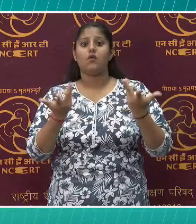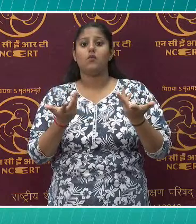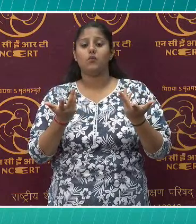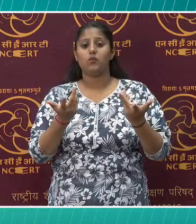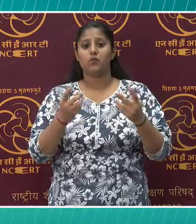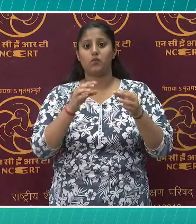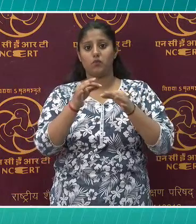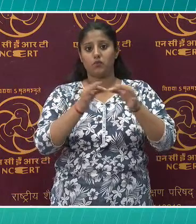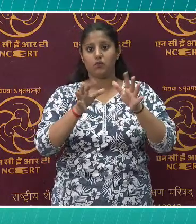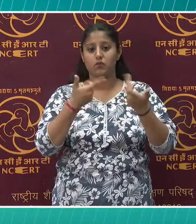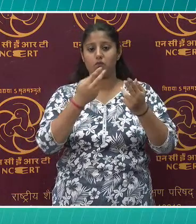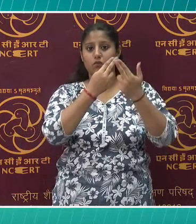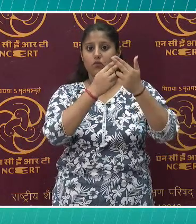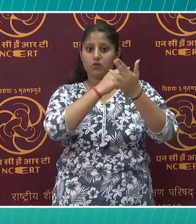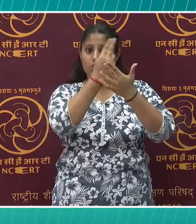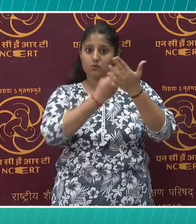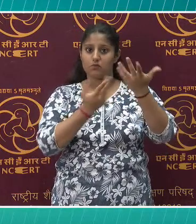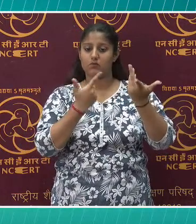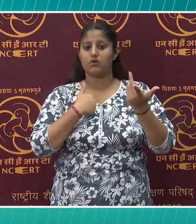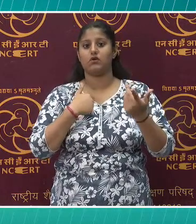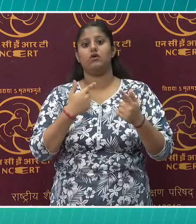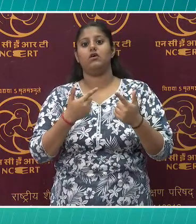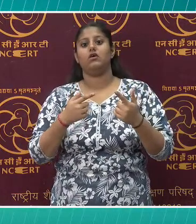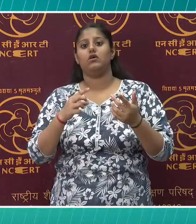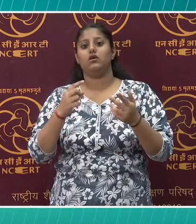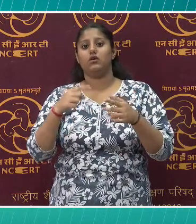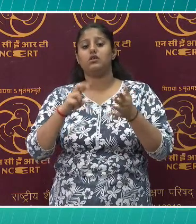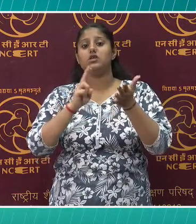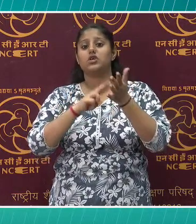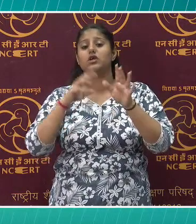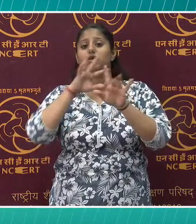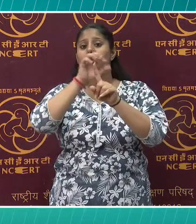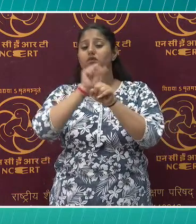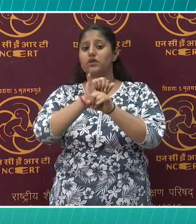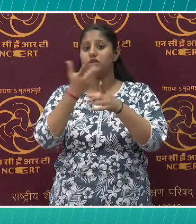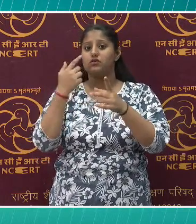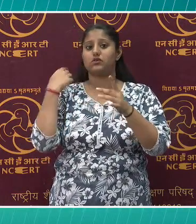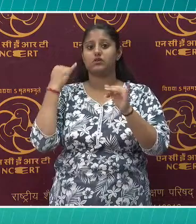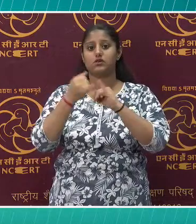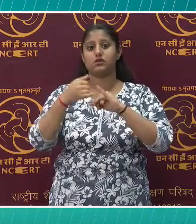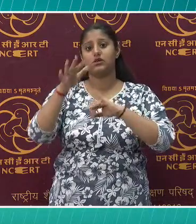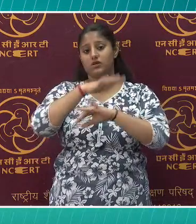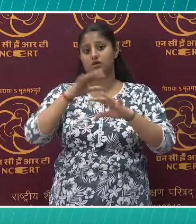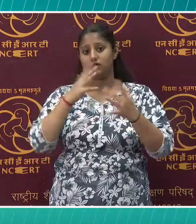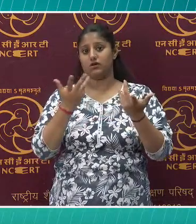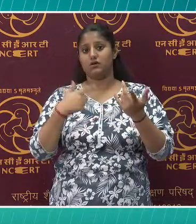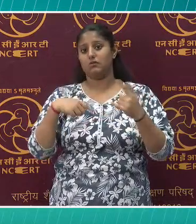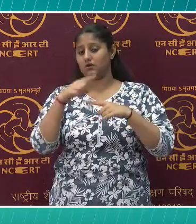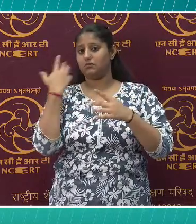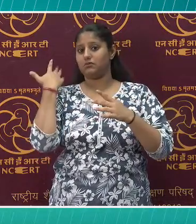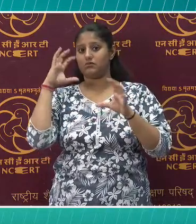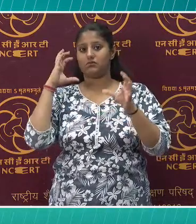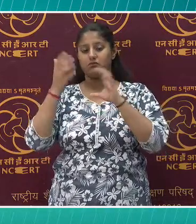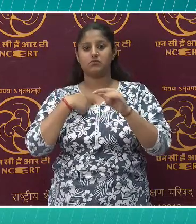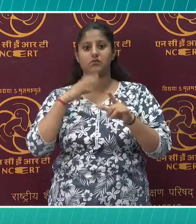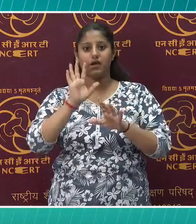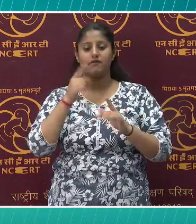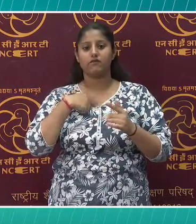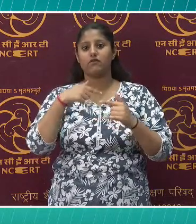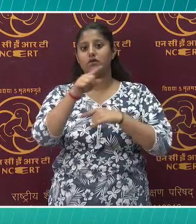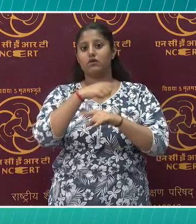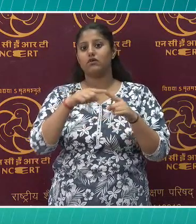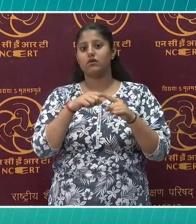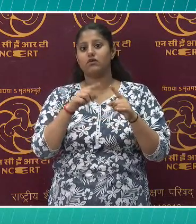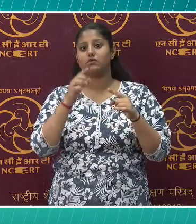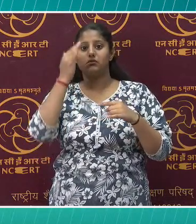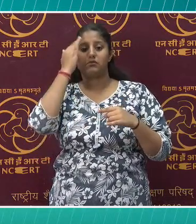that are conventionally there in our tradition and in our society, in our country. One aspect definitely we all